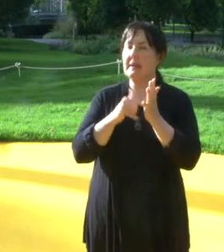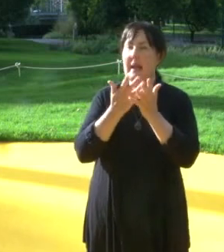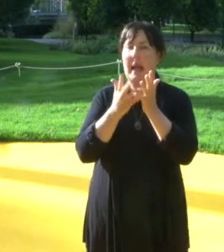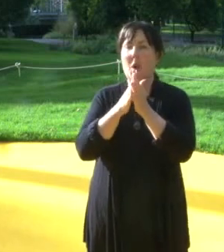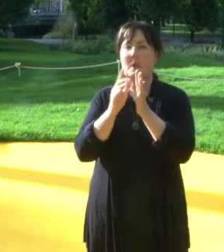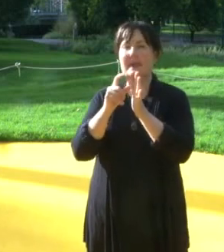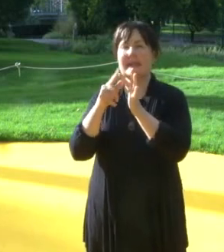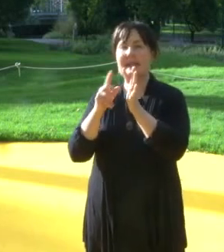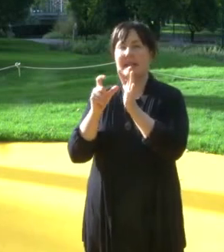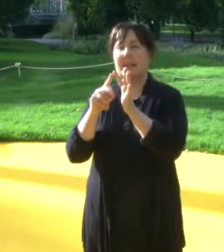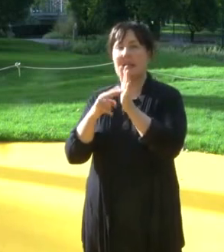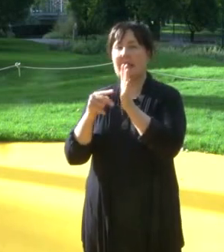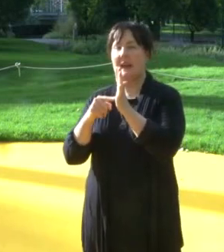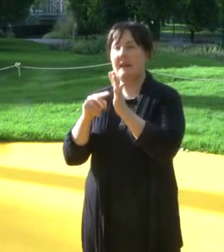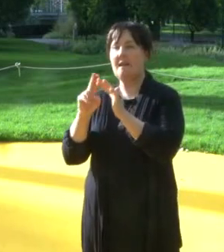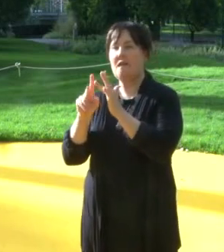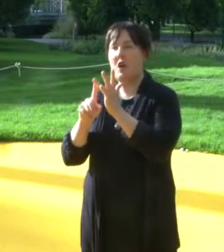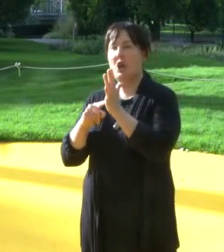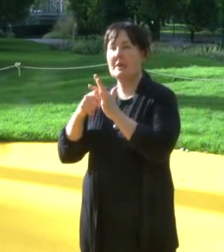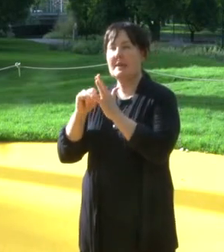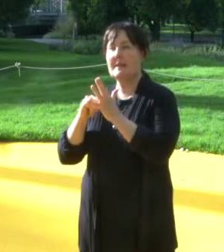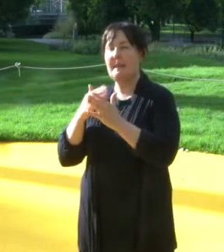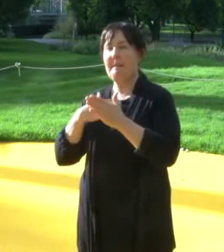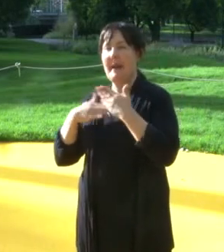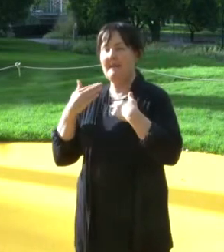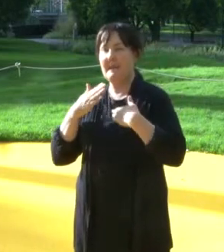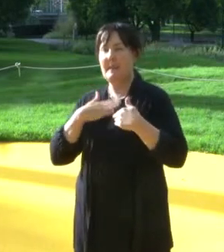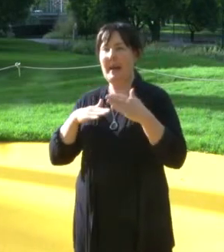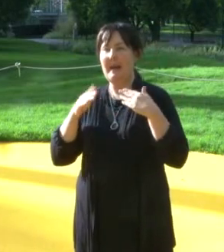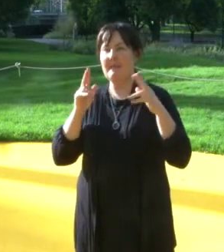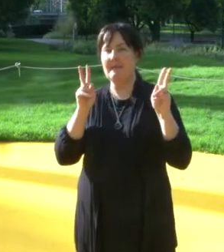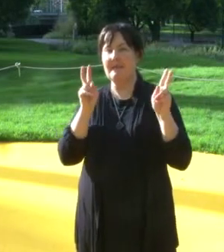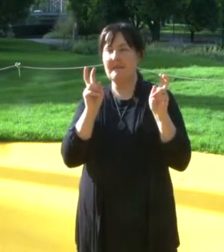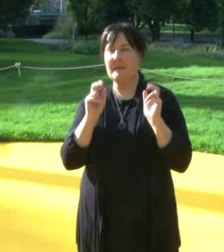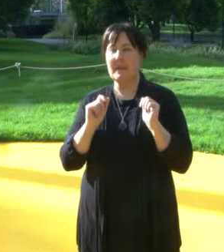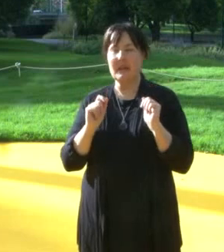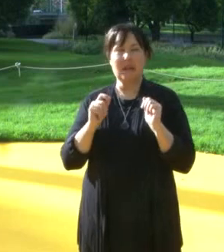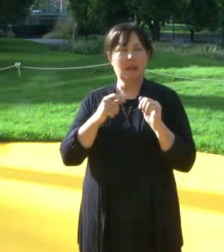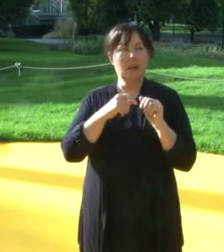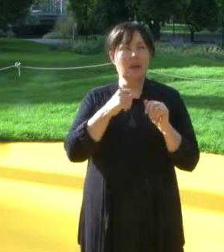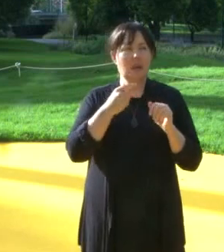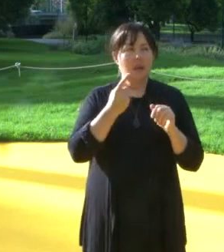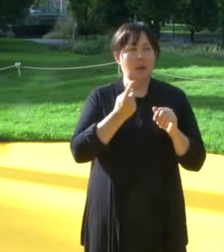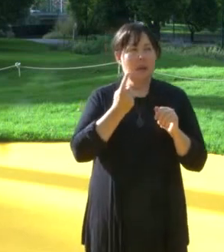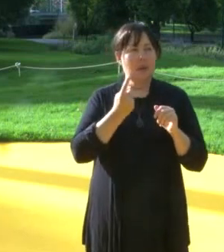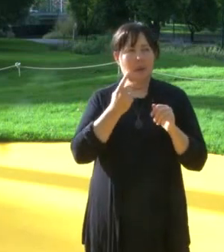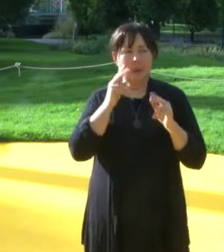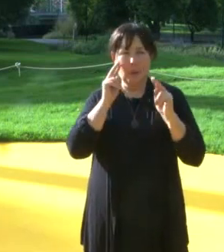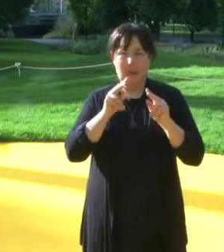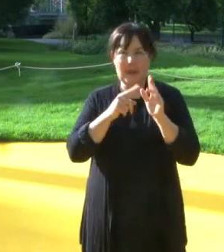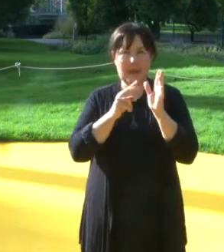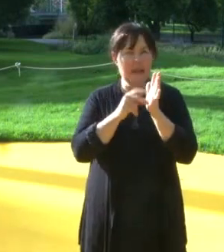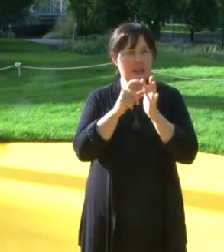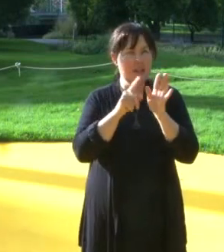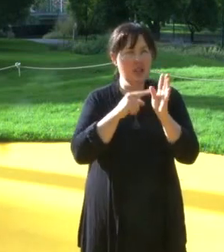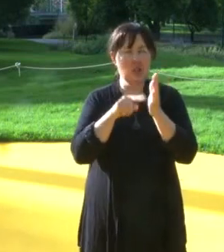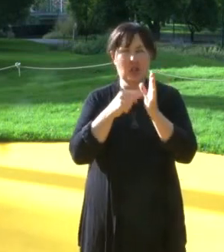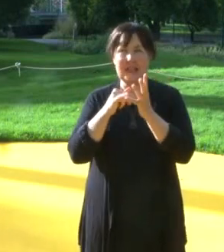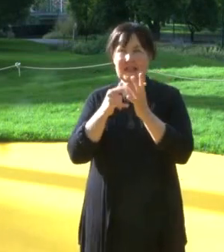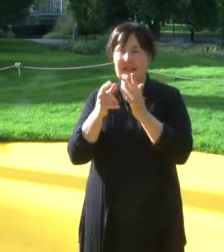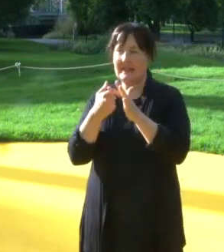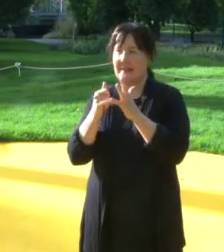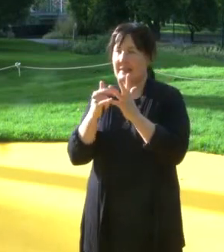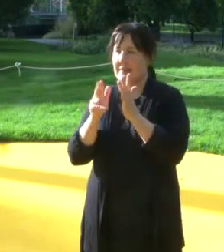Maxine Vannevar Clark, published by Hachette Australia. Human Looking by Andy Jackson, published by Giramondo